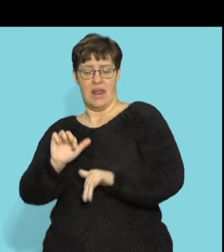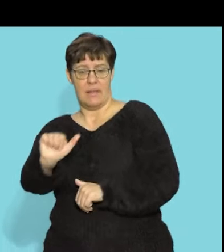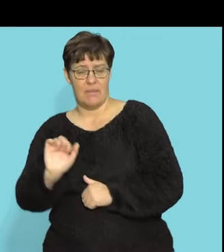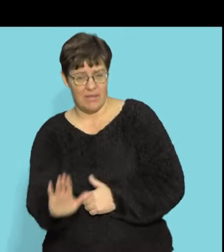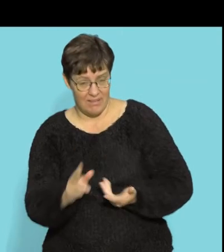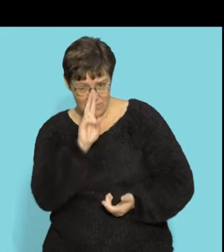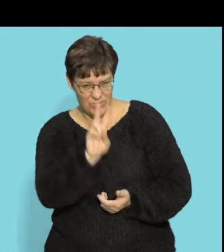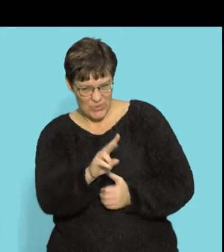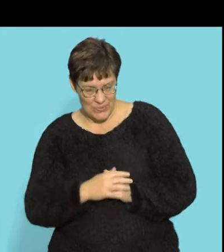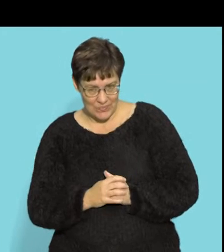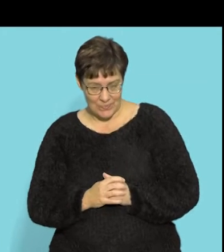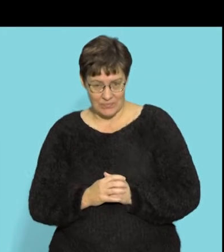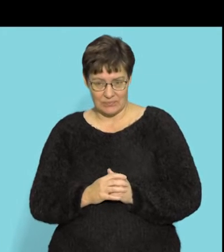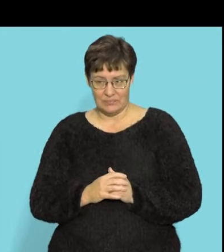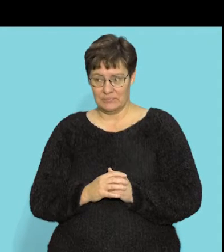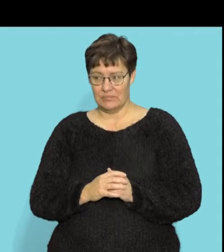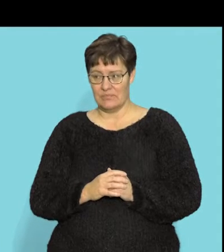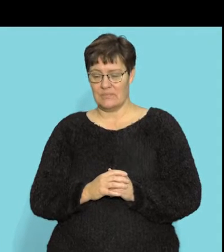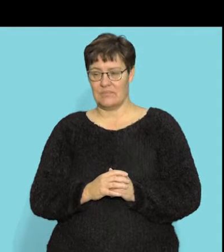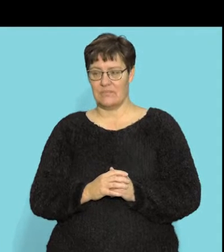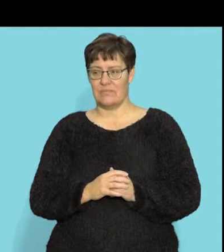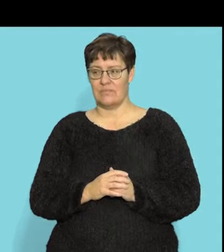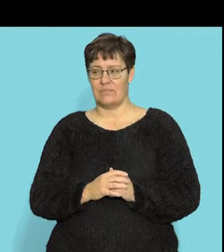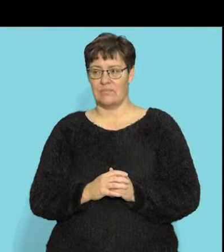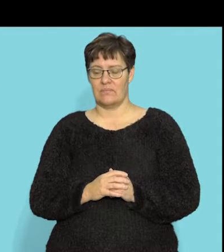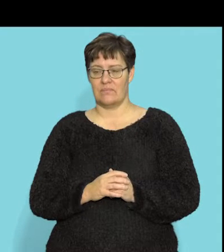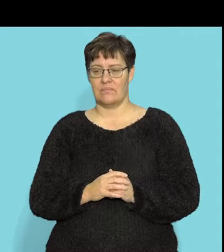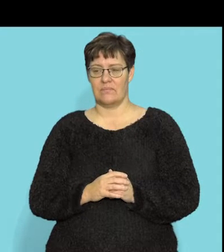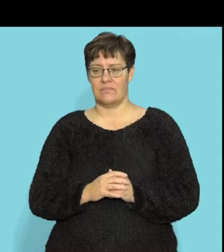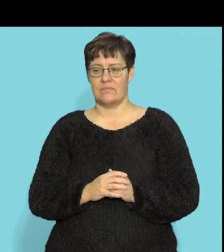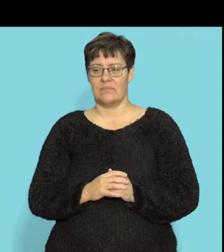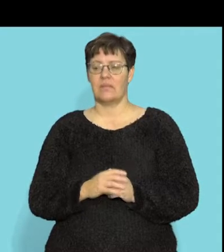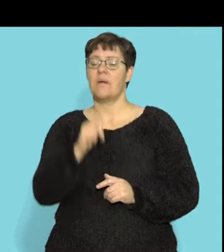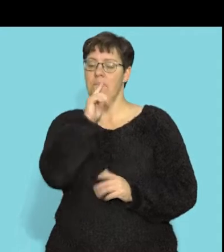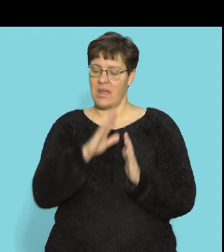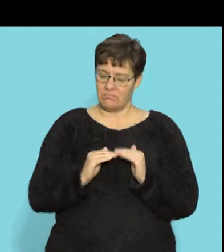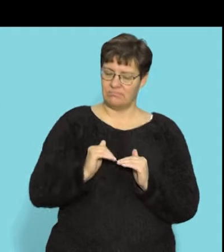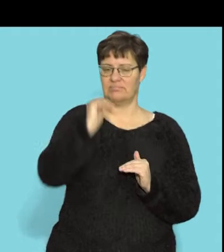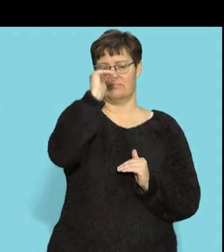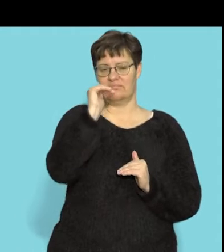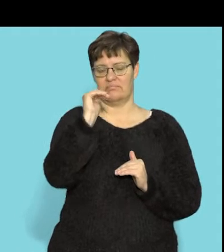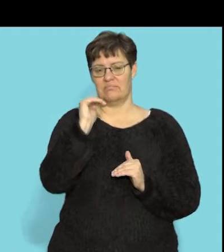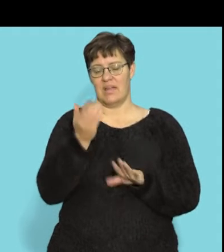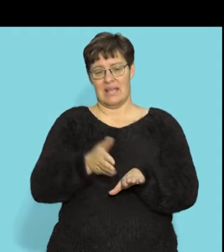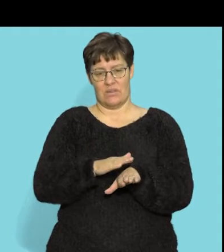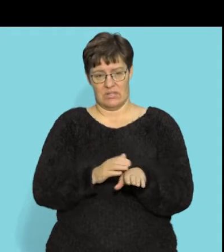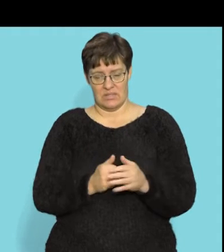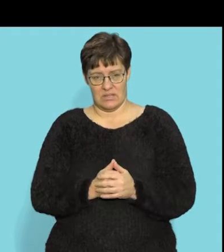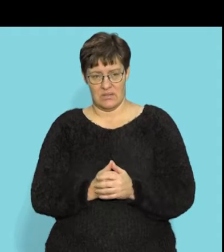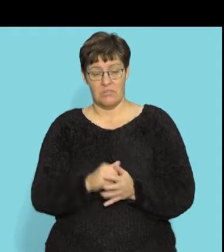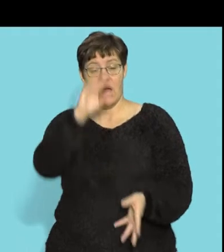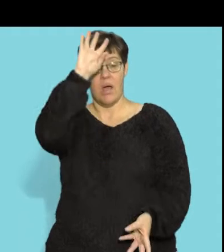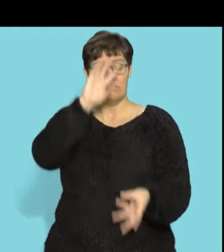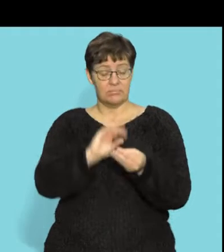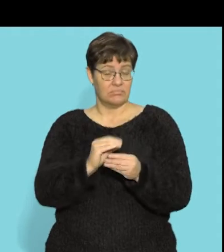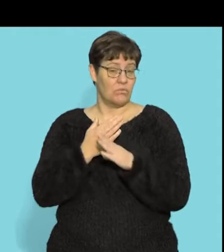the third identical light bulb, we had a current of 9 amperes, right? So indeed, there was an increase in current. So,